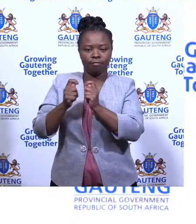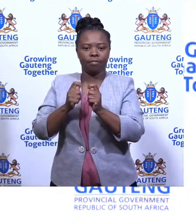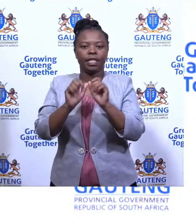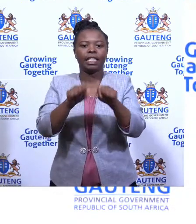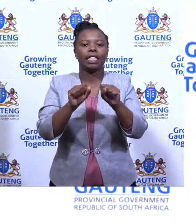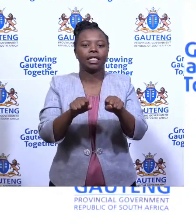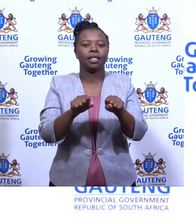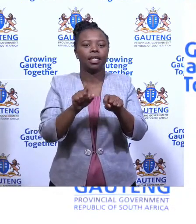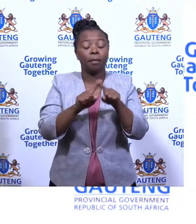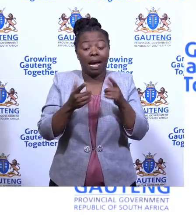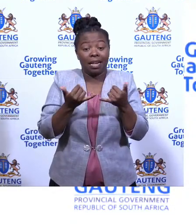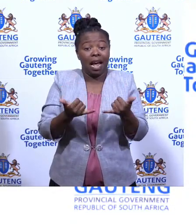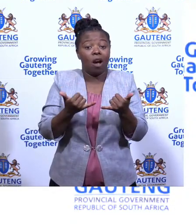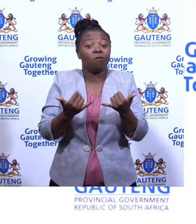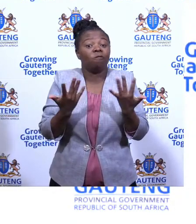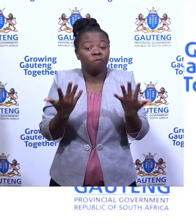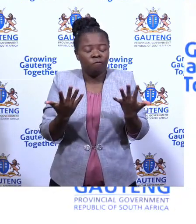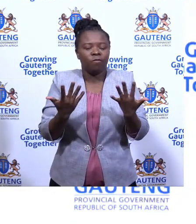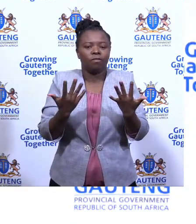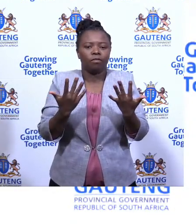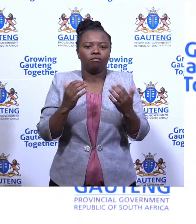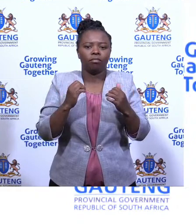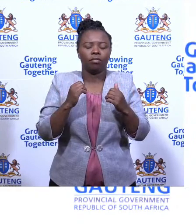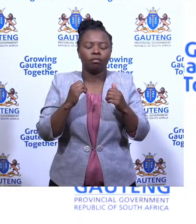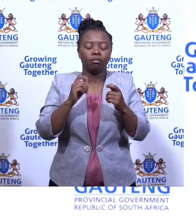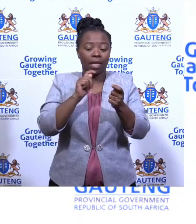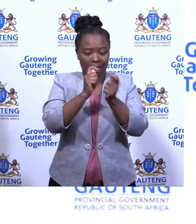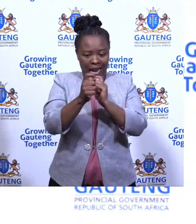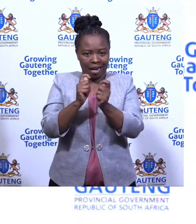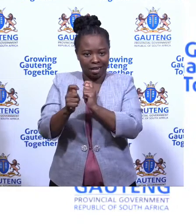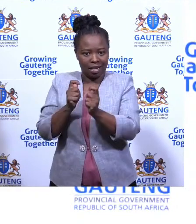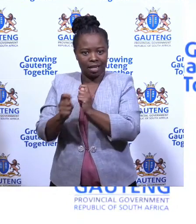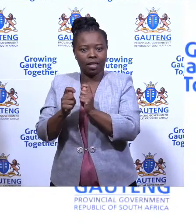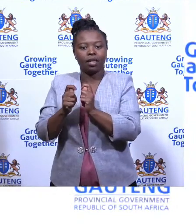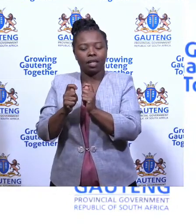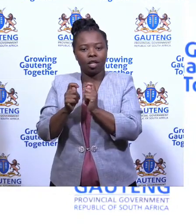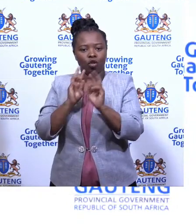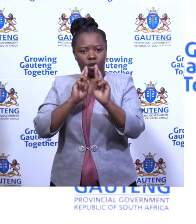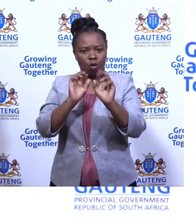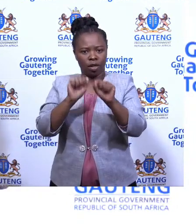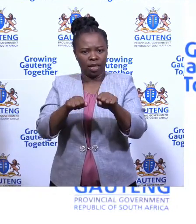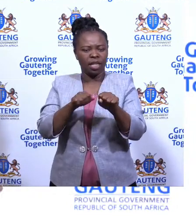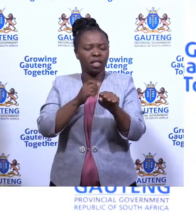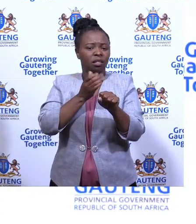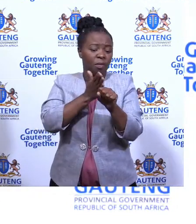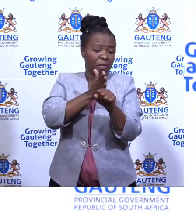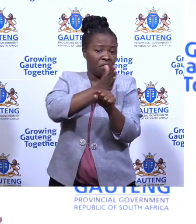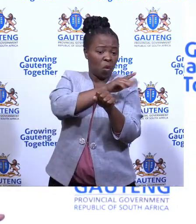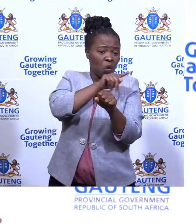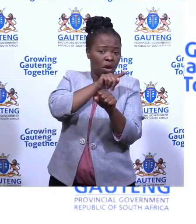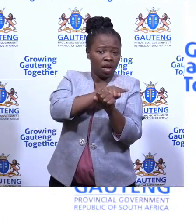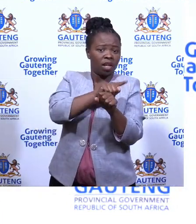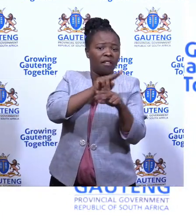permanent state of adapting our response. We can't fix what we adopted in